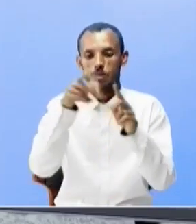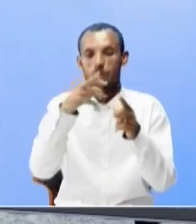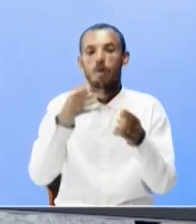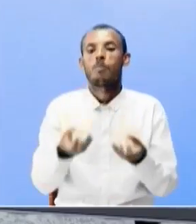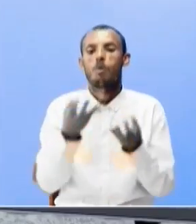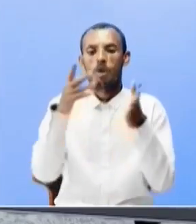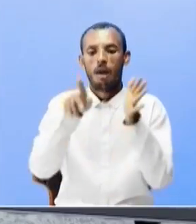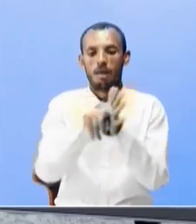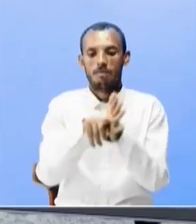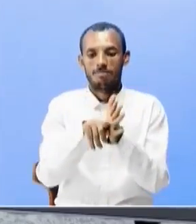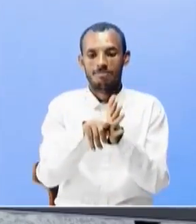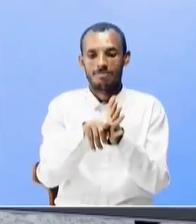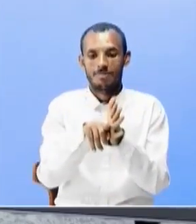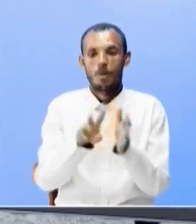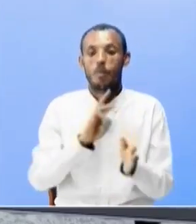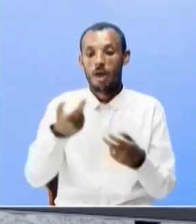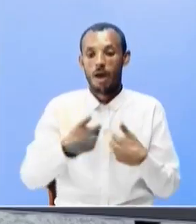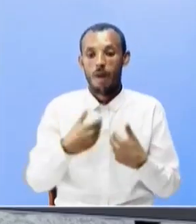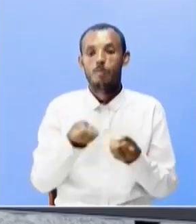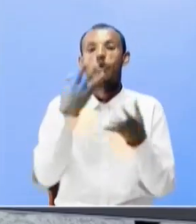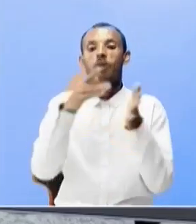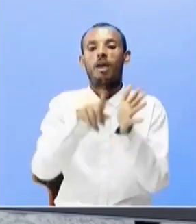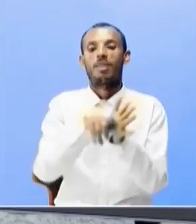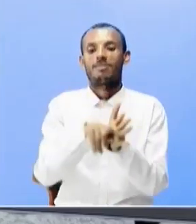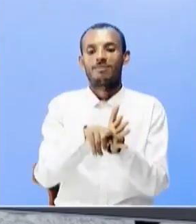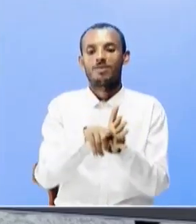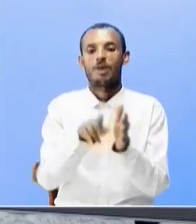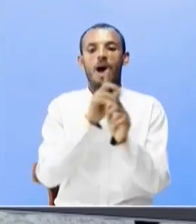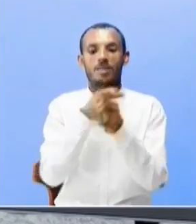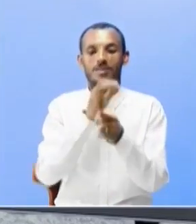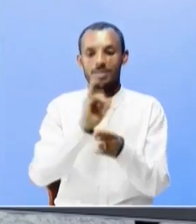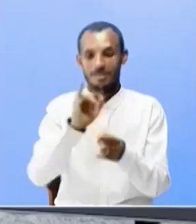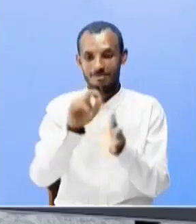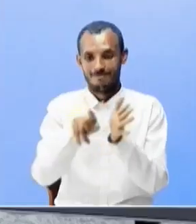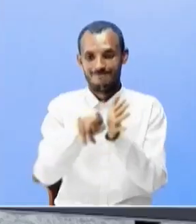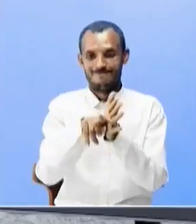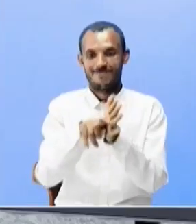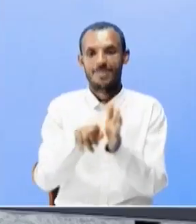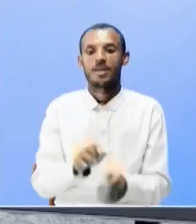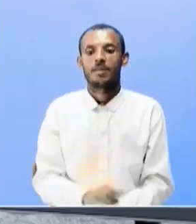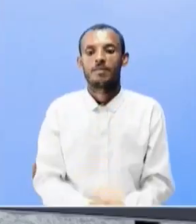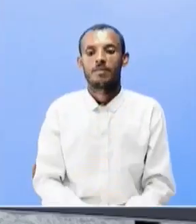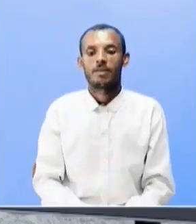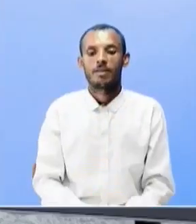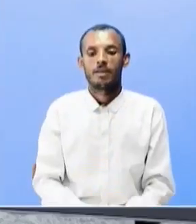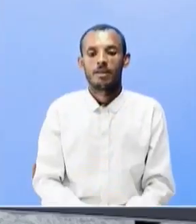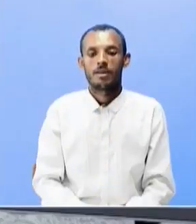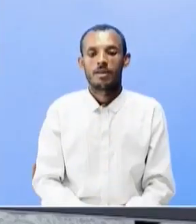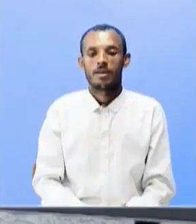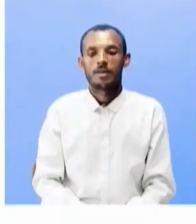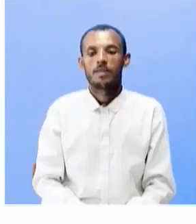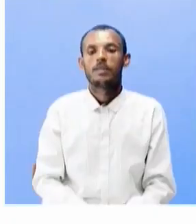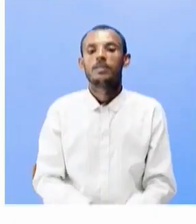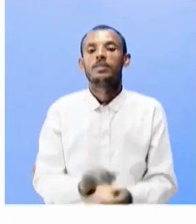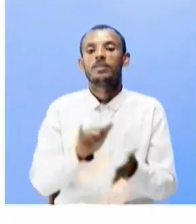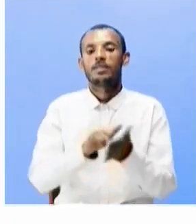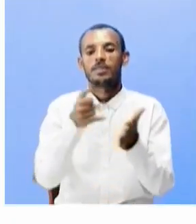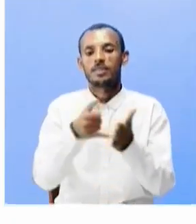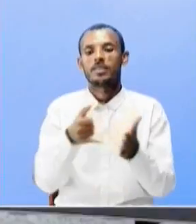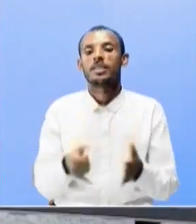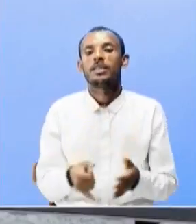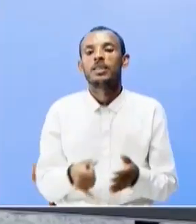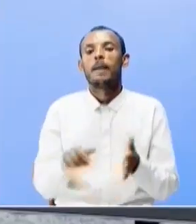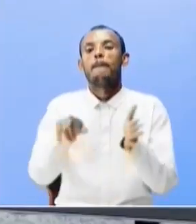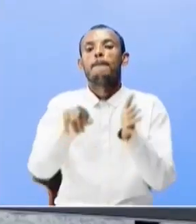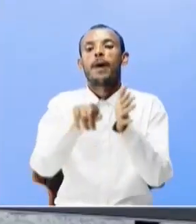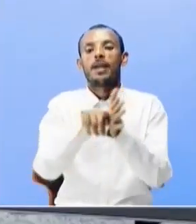negatives? We have more negatives. So the result will be what? Negative. That's it. Minus. And